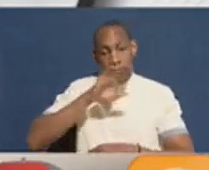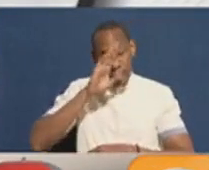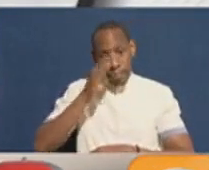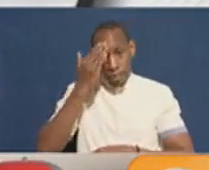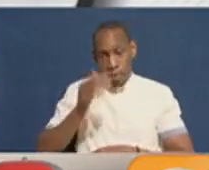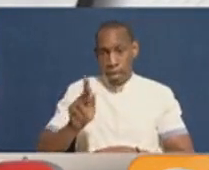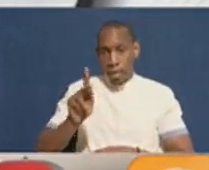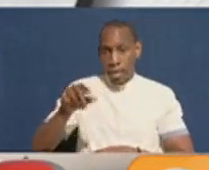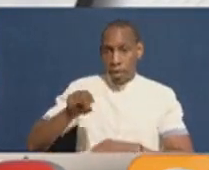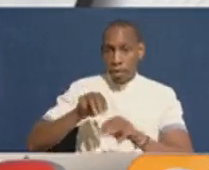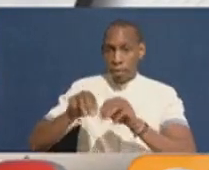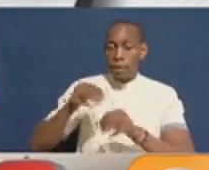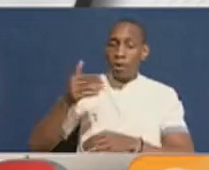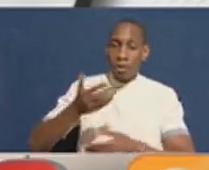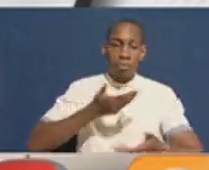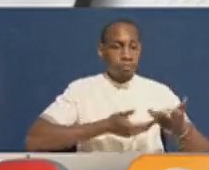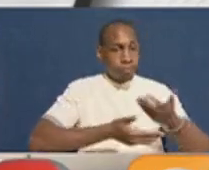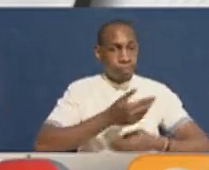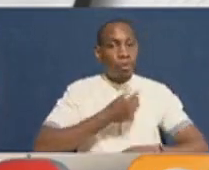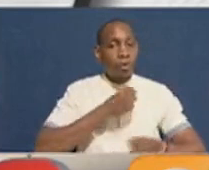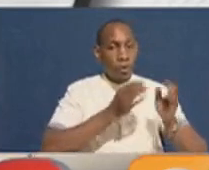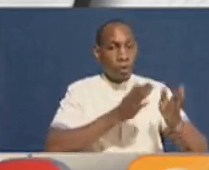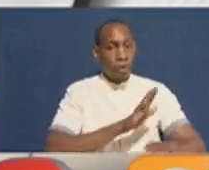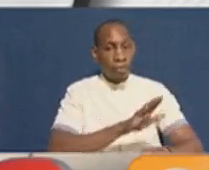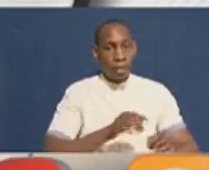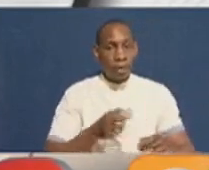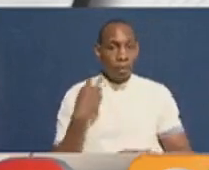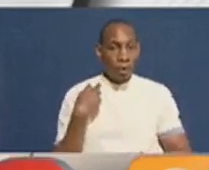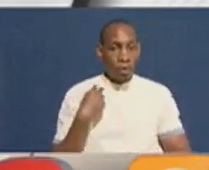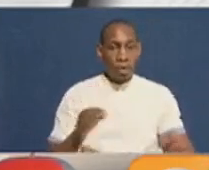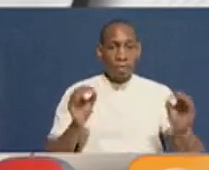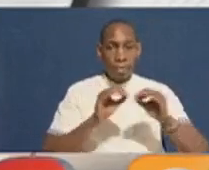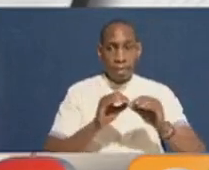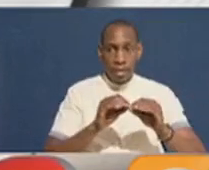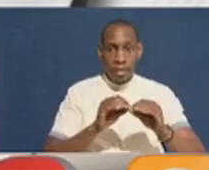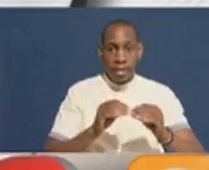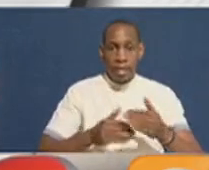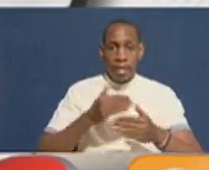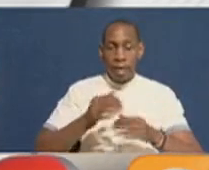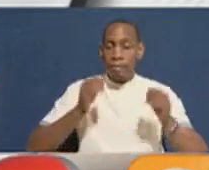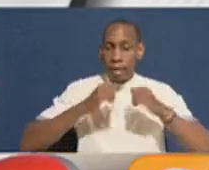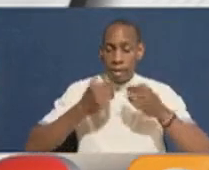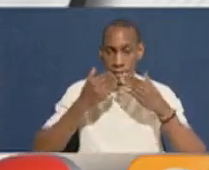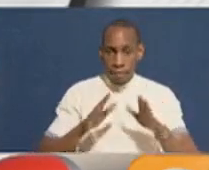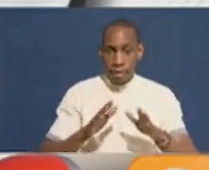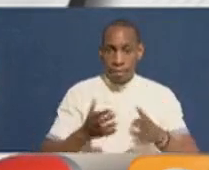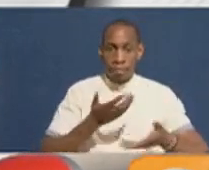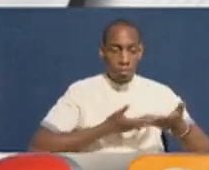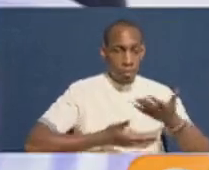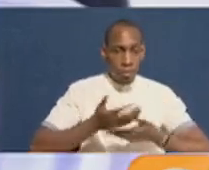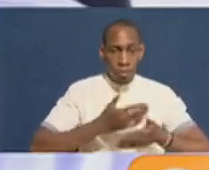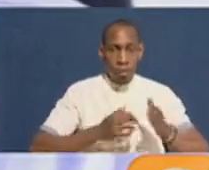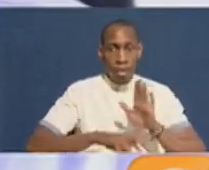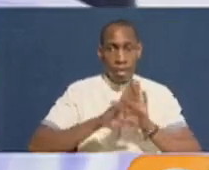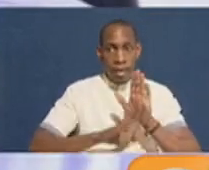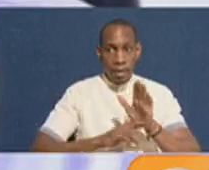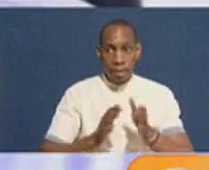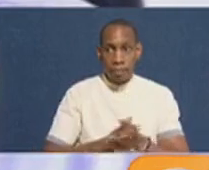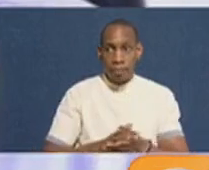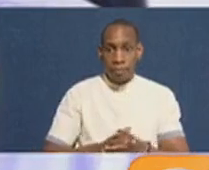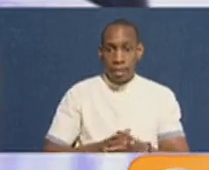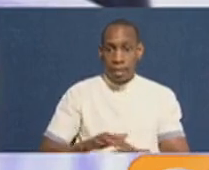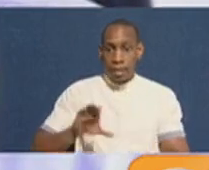KQ management has always engaged the union officials in consultative meetings following the agreed-upon engagement protocols. Kilavuka